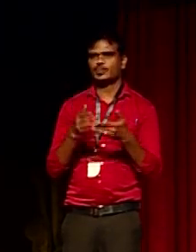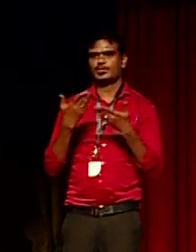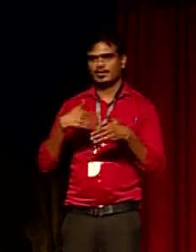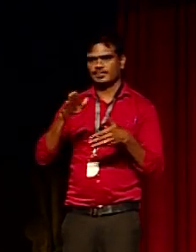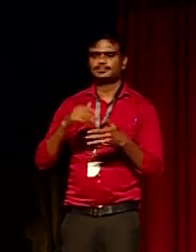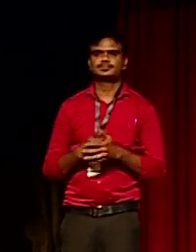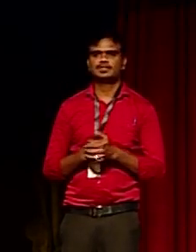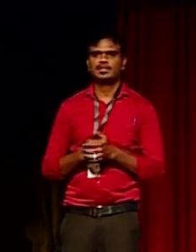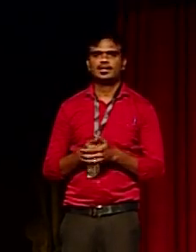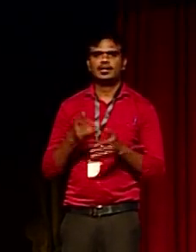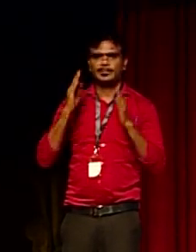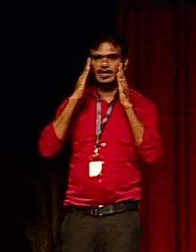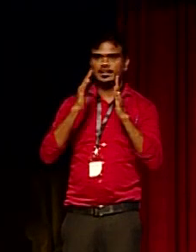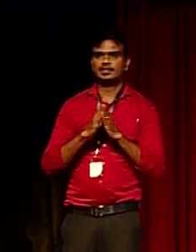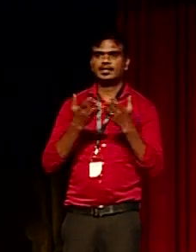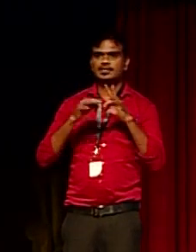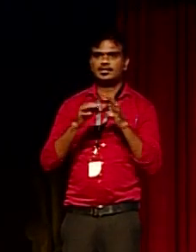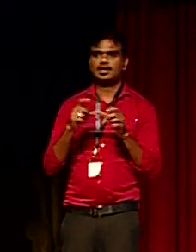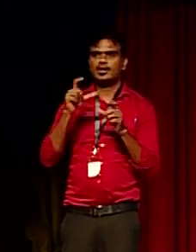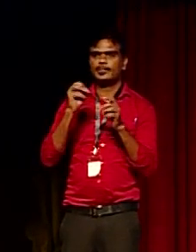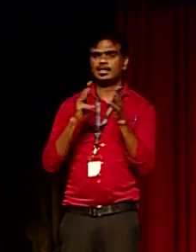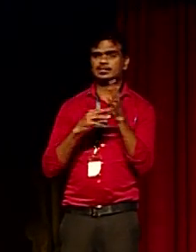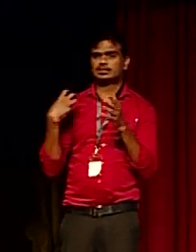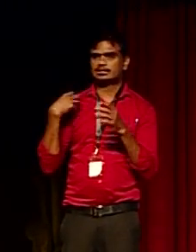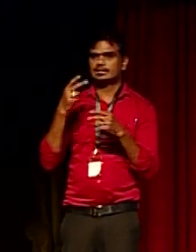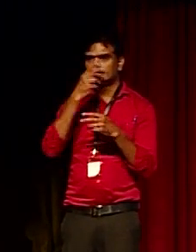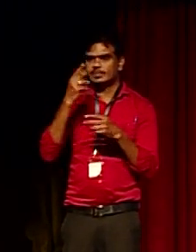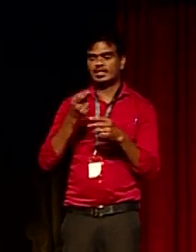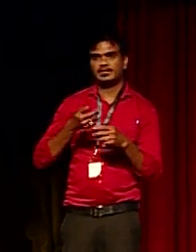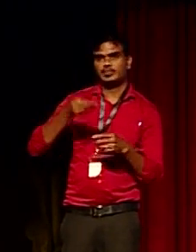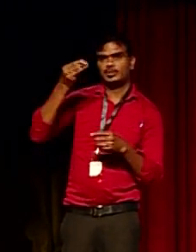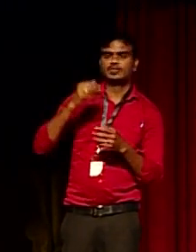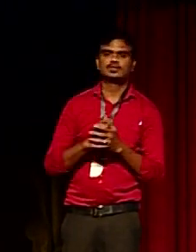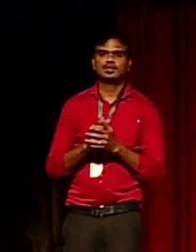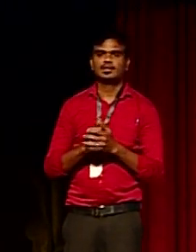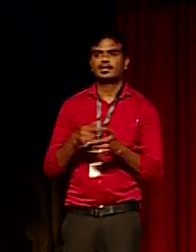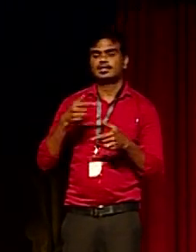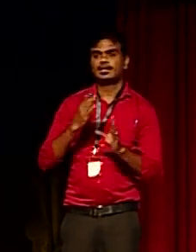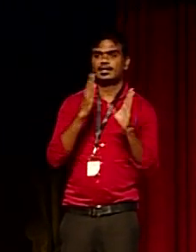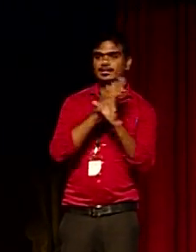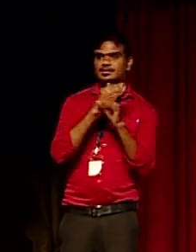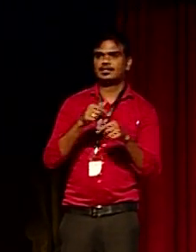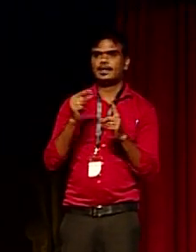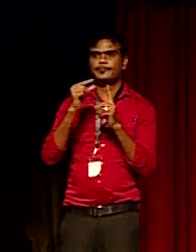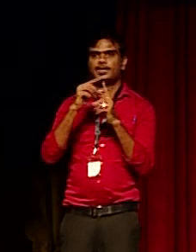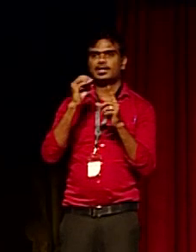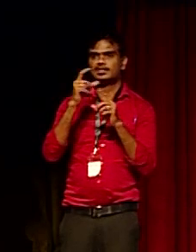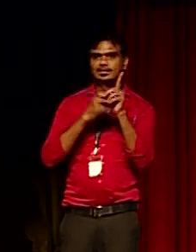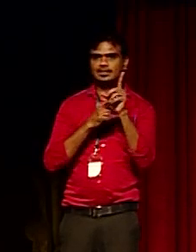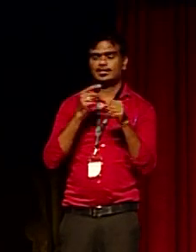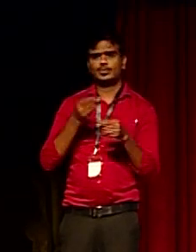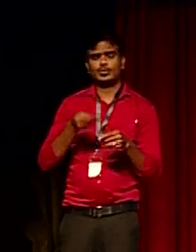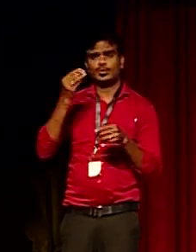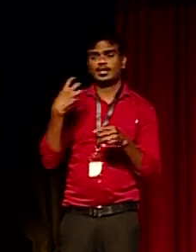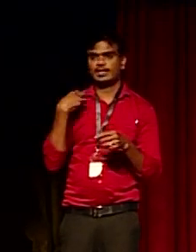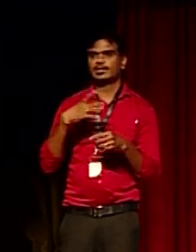overcome. Namely, it was a complex design, it was expensive, the existing polycentric knees were heavy